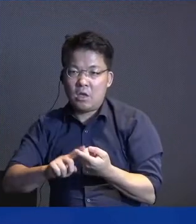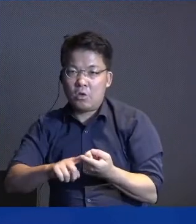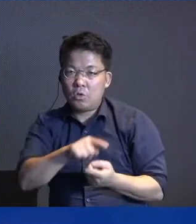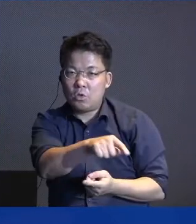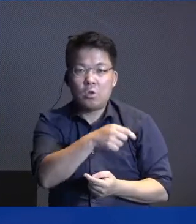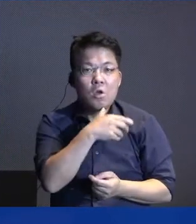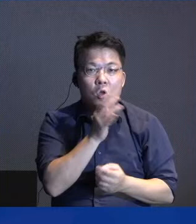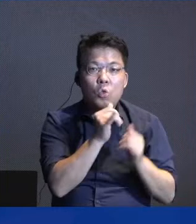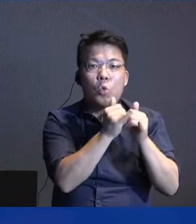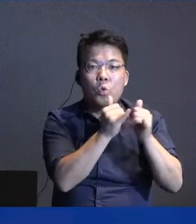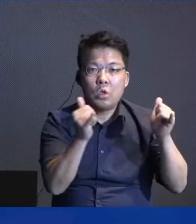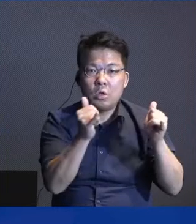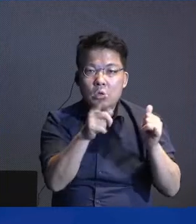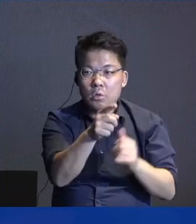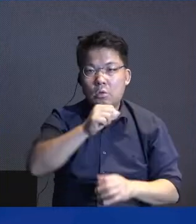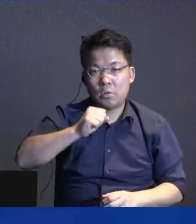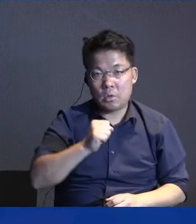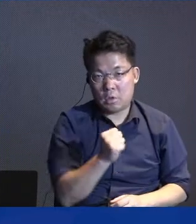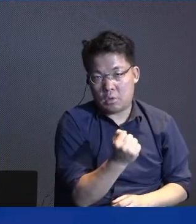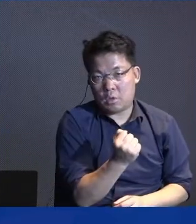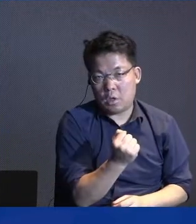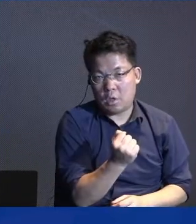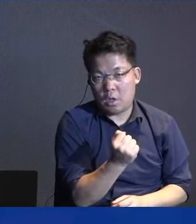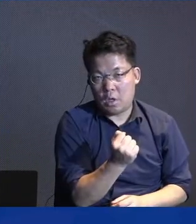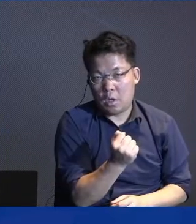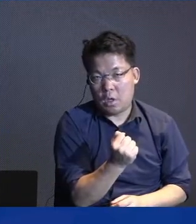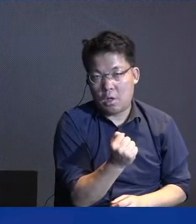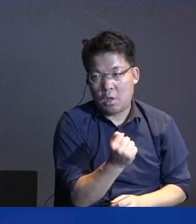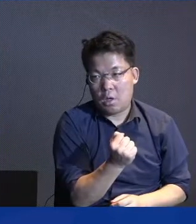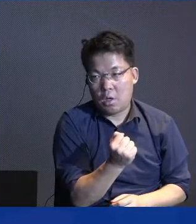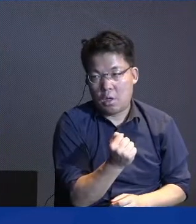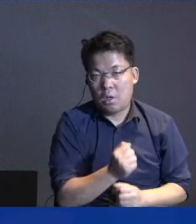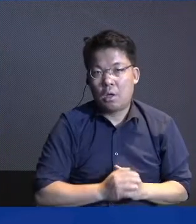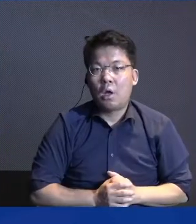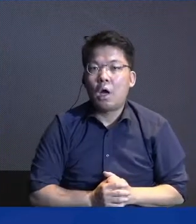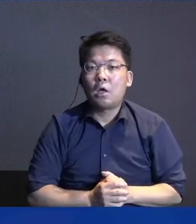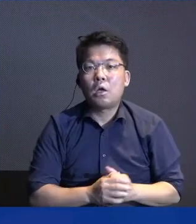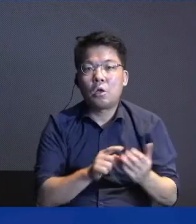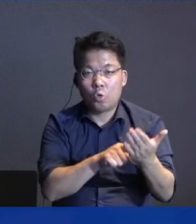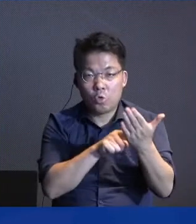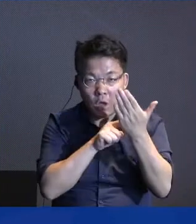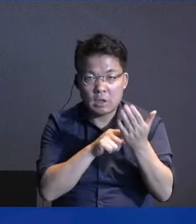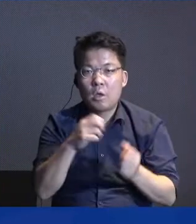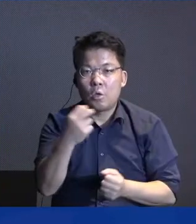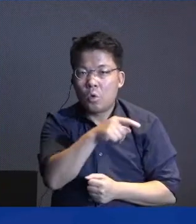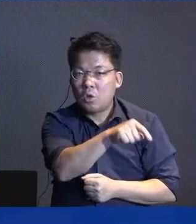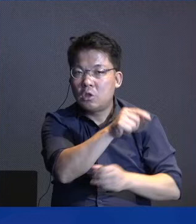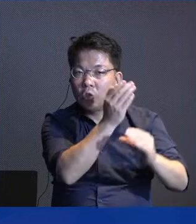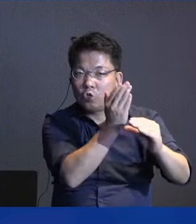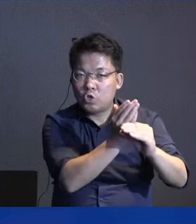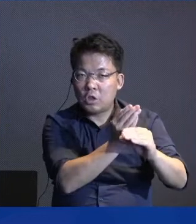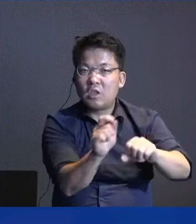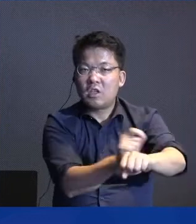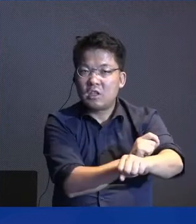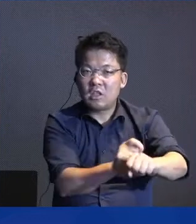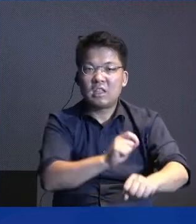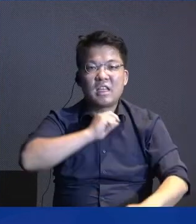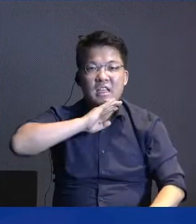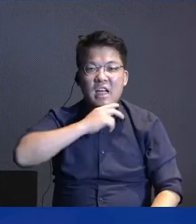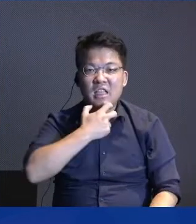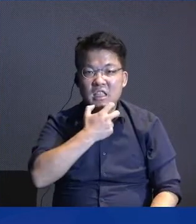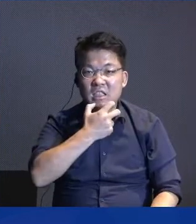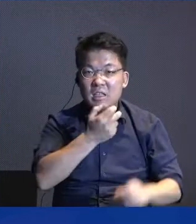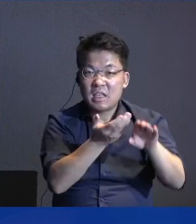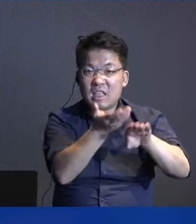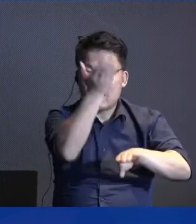perceived coping level of American older adults ages 70 years old or plus, and during the early weeks of